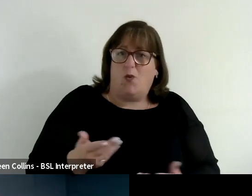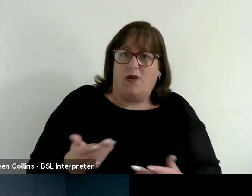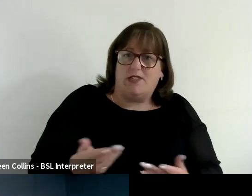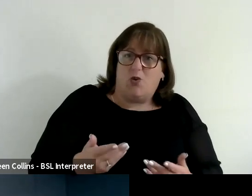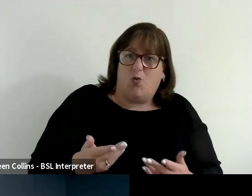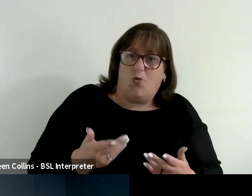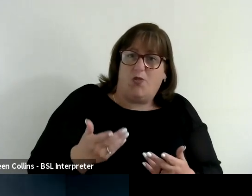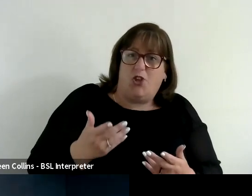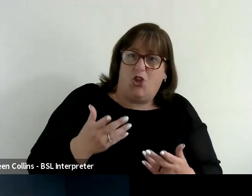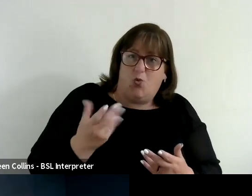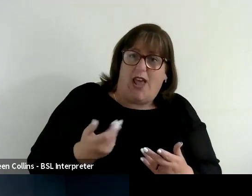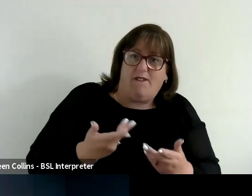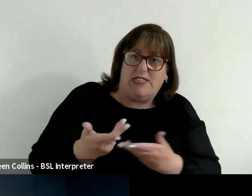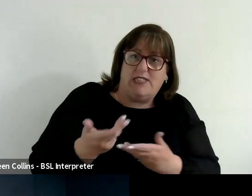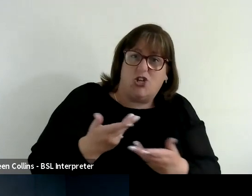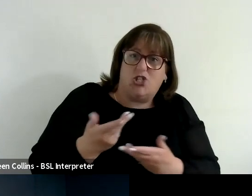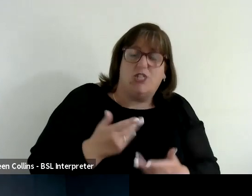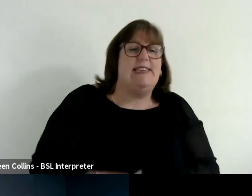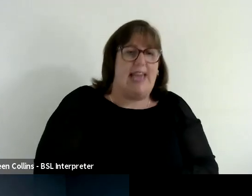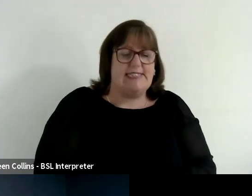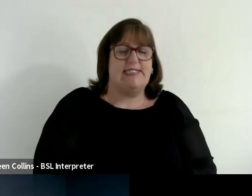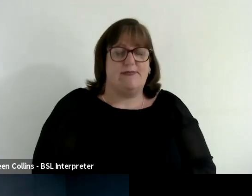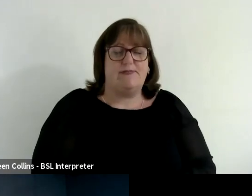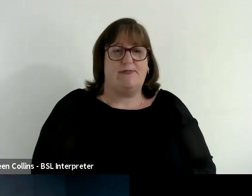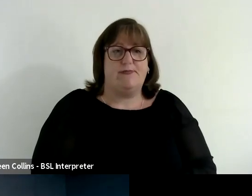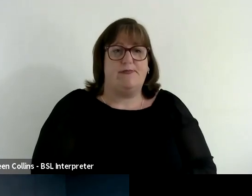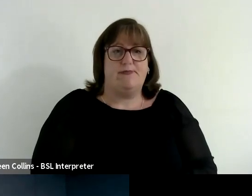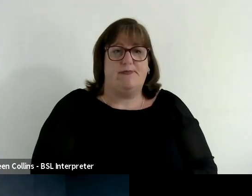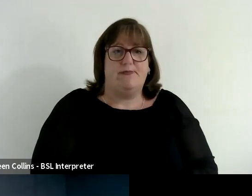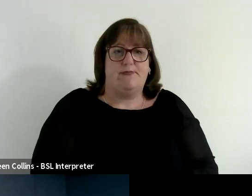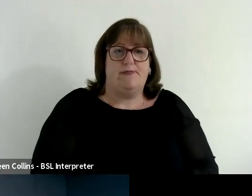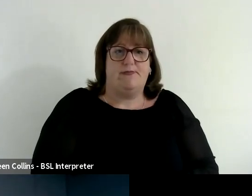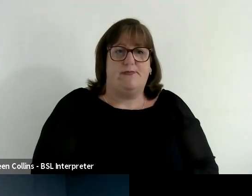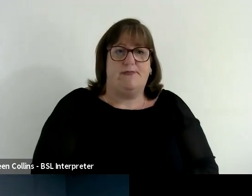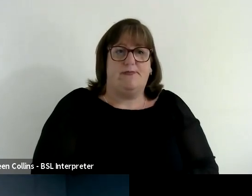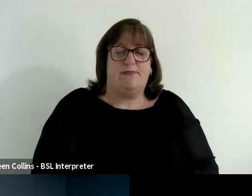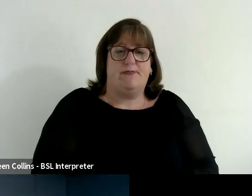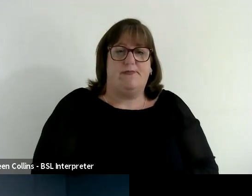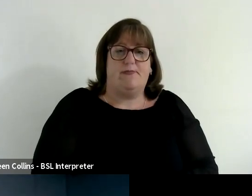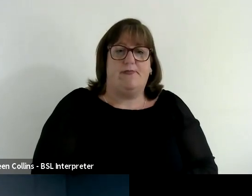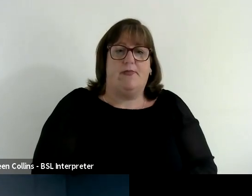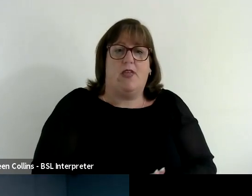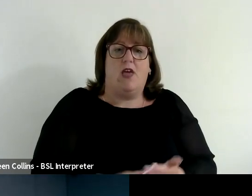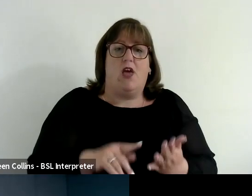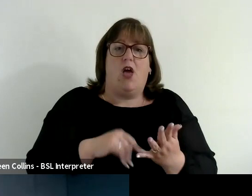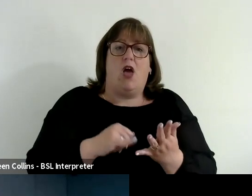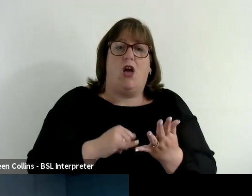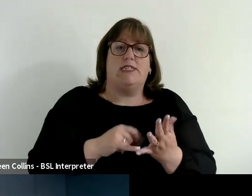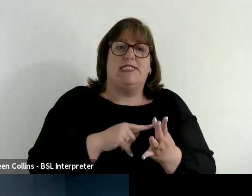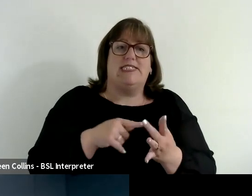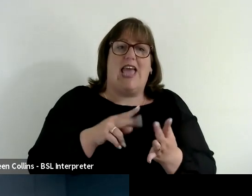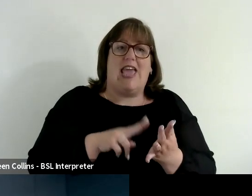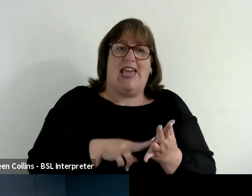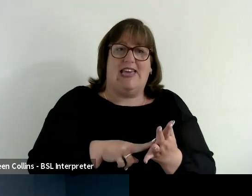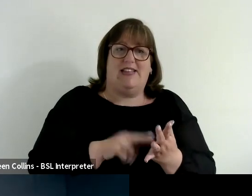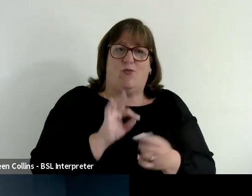that discussion. No, that sounds really good. And then we have Hussein, who is asking, he says, hi, I'm a